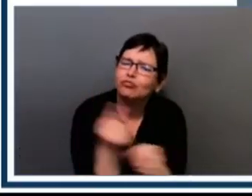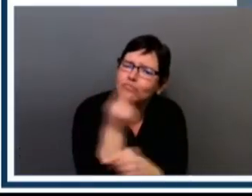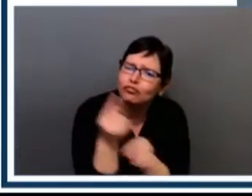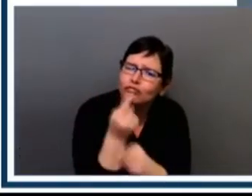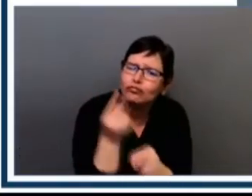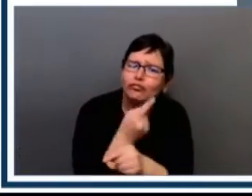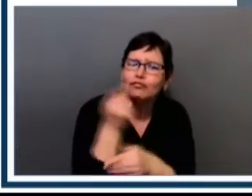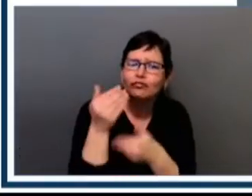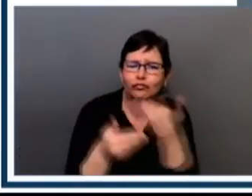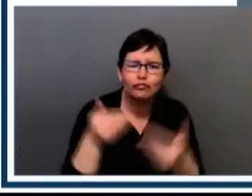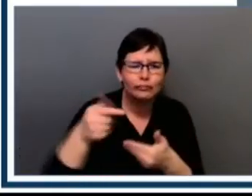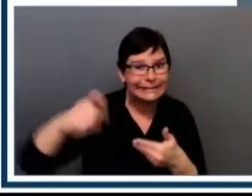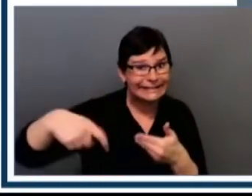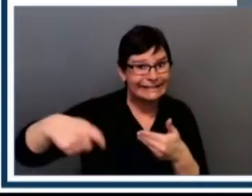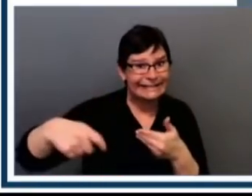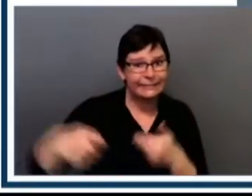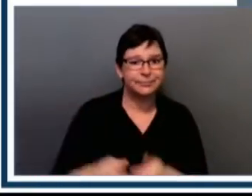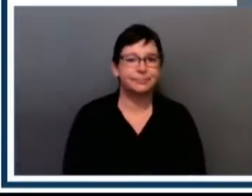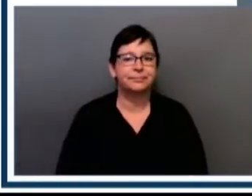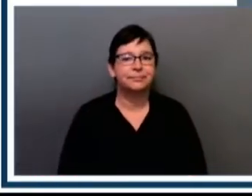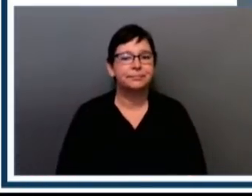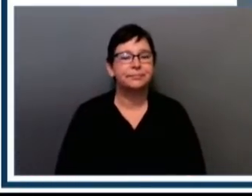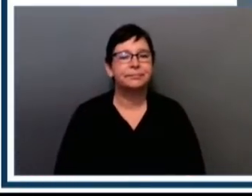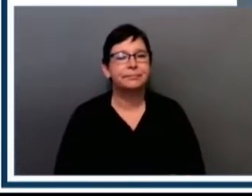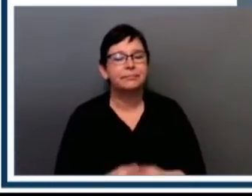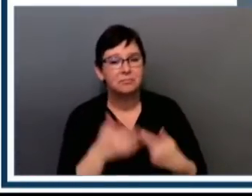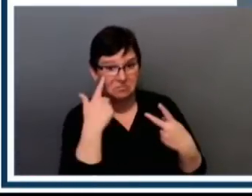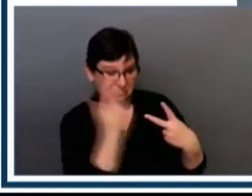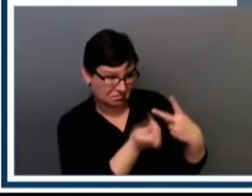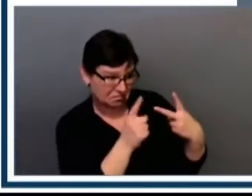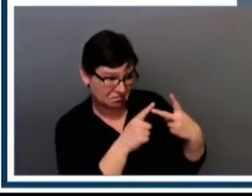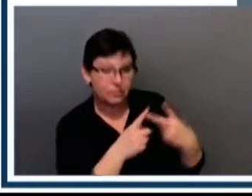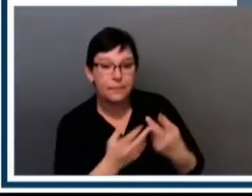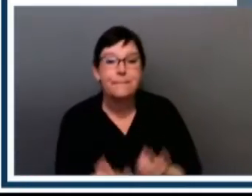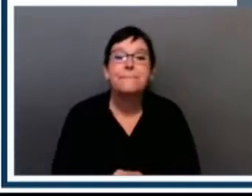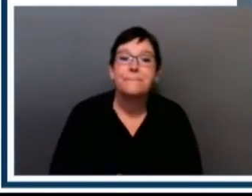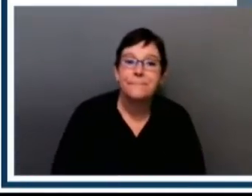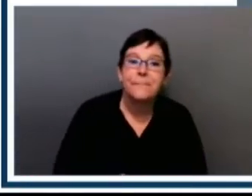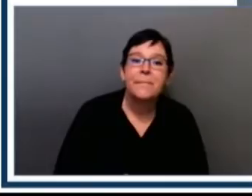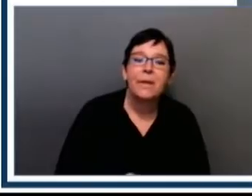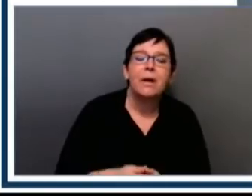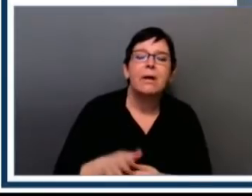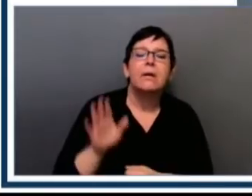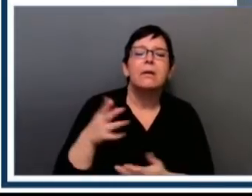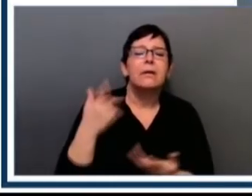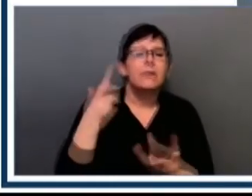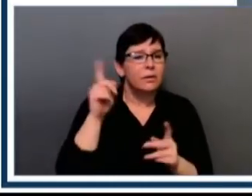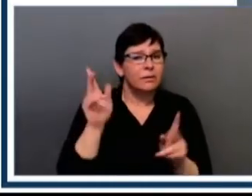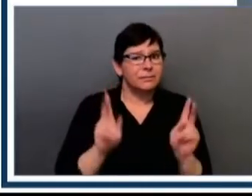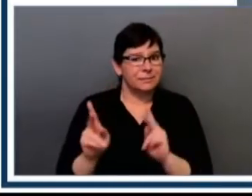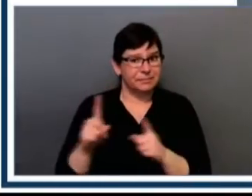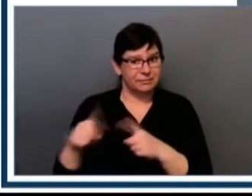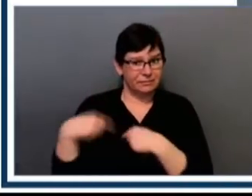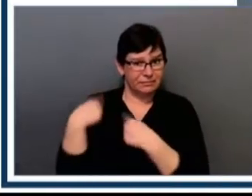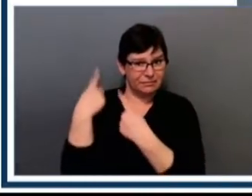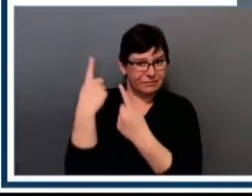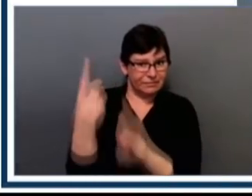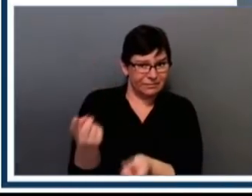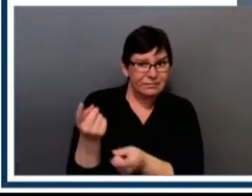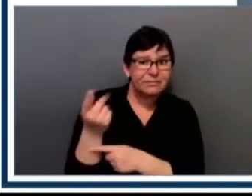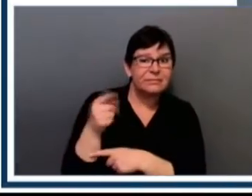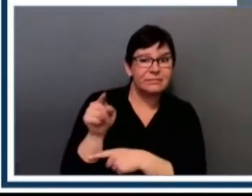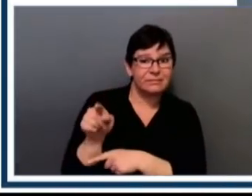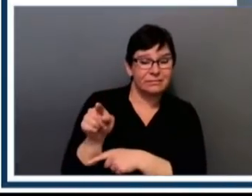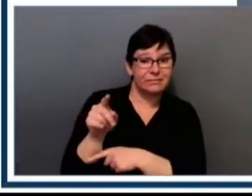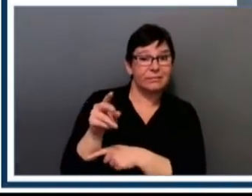briefing 2 weeks ago, of course, the wage increase for continuing care assistants came into effect, and I'm wondering if 2 weeks